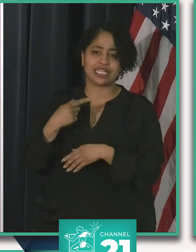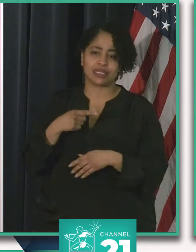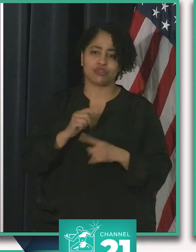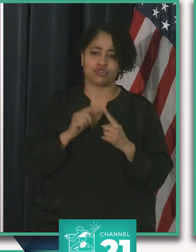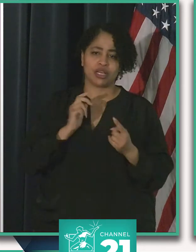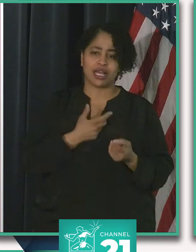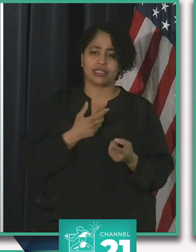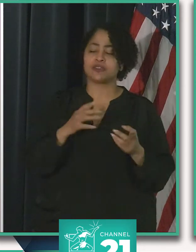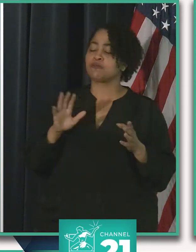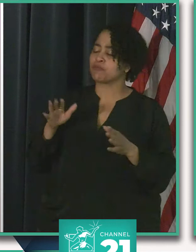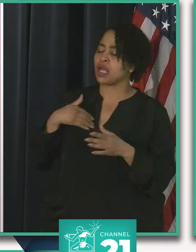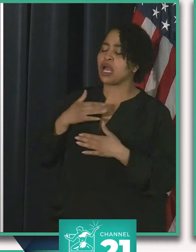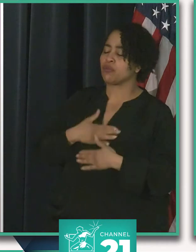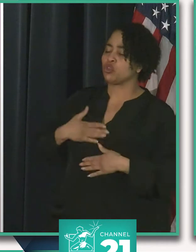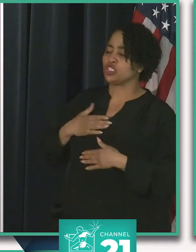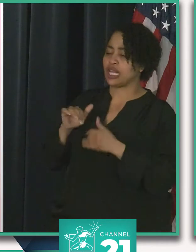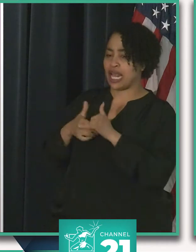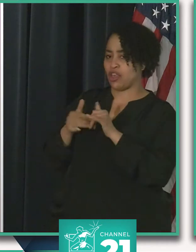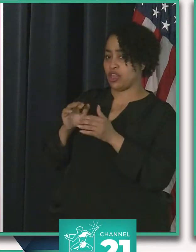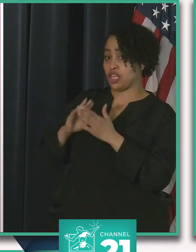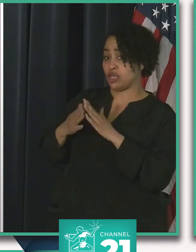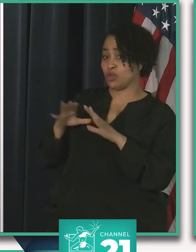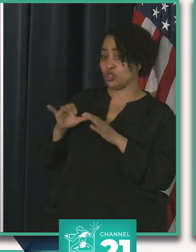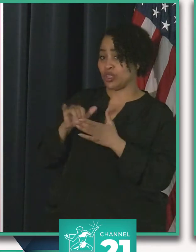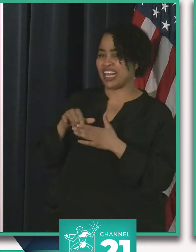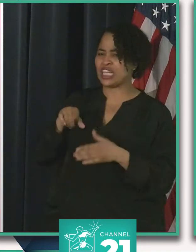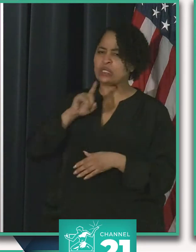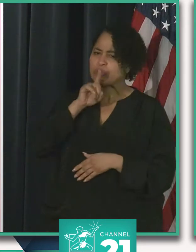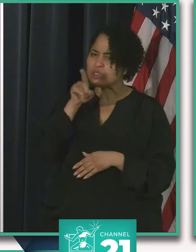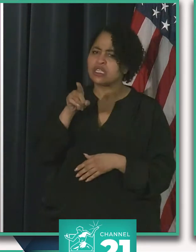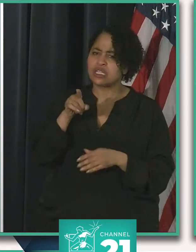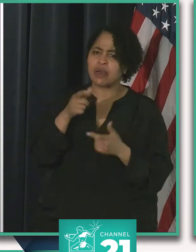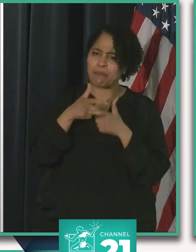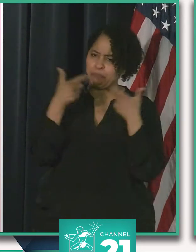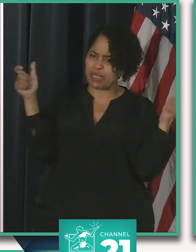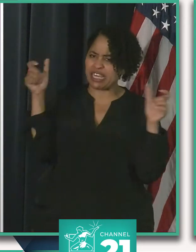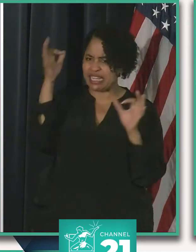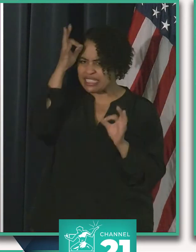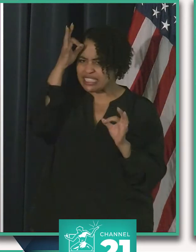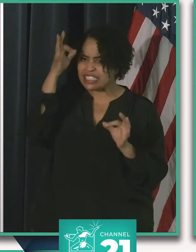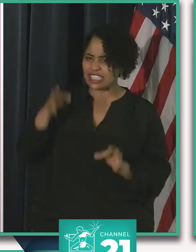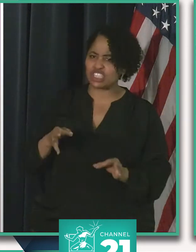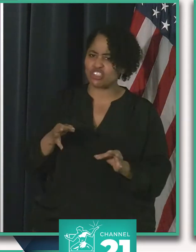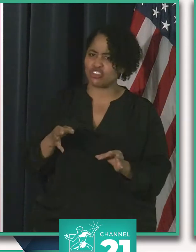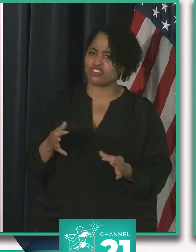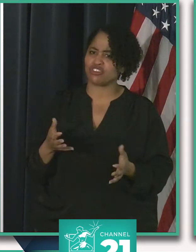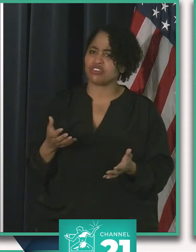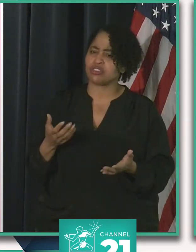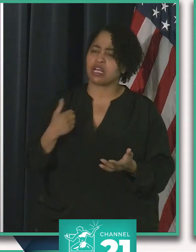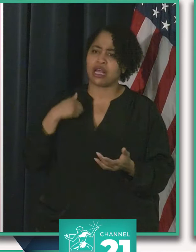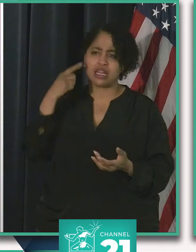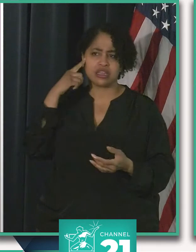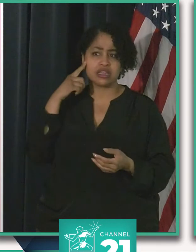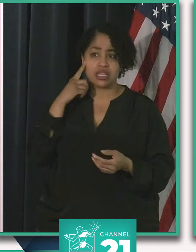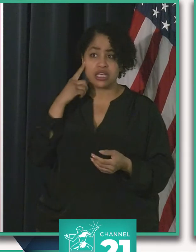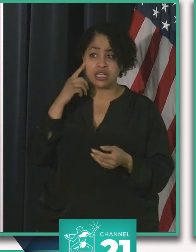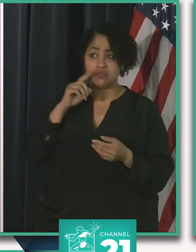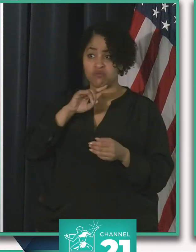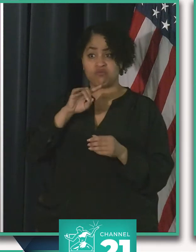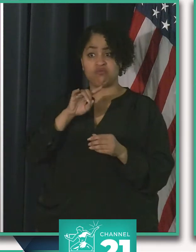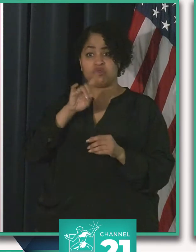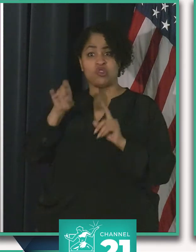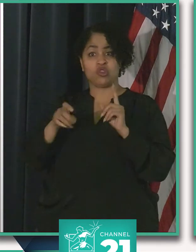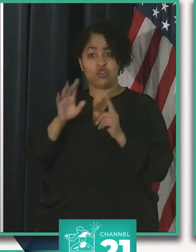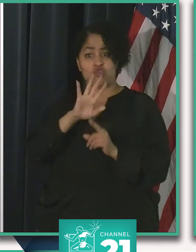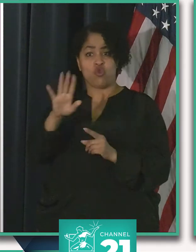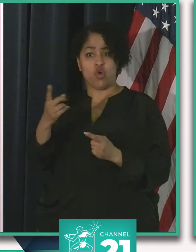I appreciate the way the community has done this. This is a significant decision. I think the questions that are being raised are